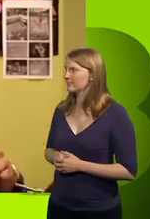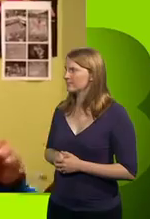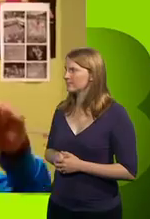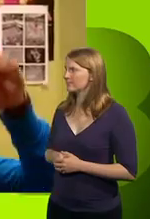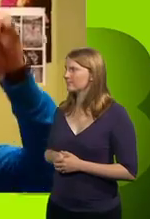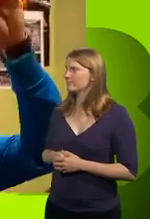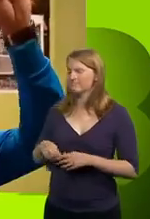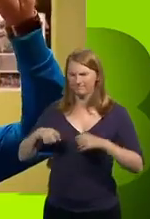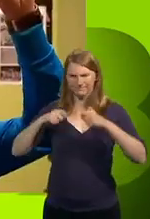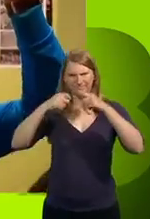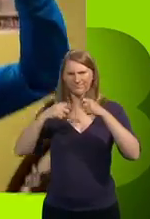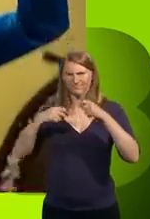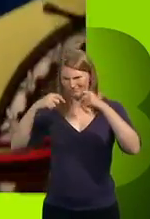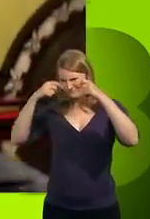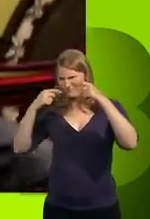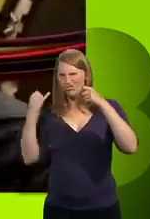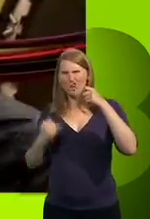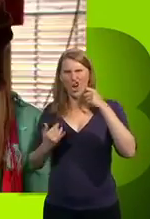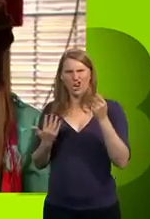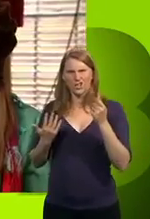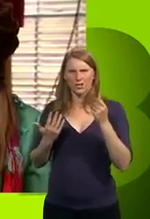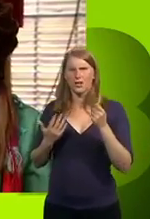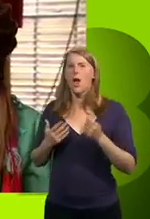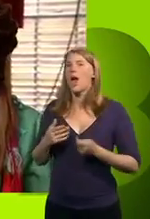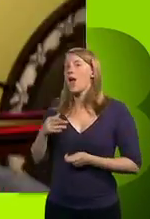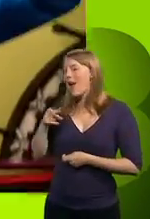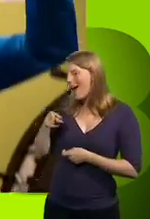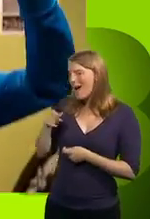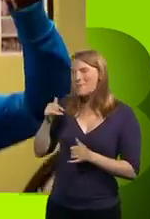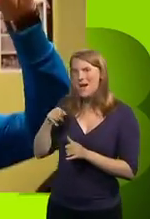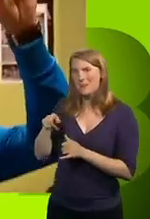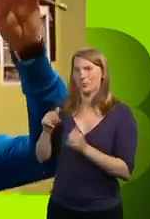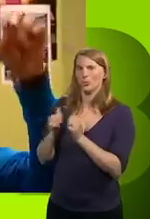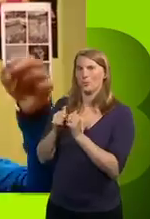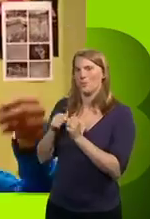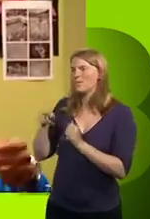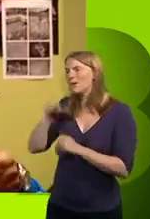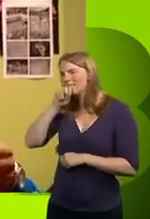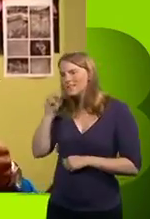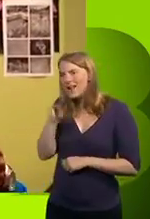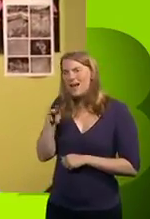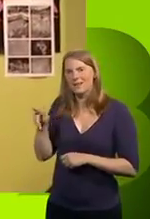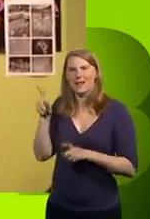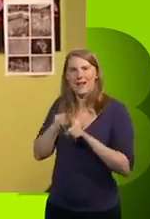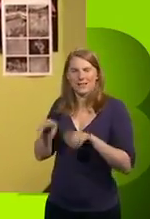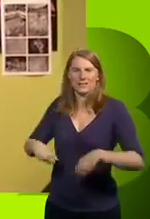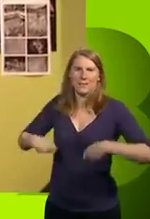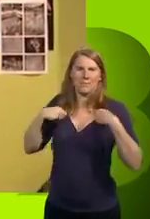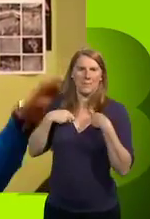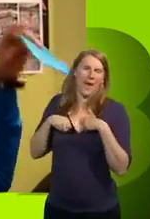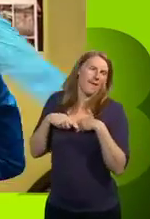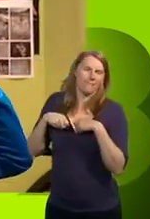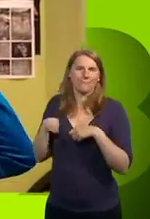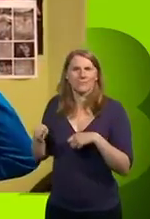I think my booty's gone a bit wrong. Maybe we could use it as a sleeping bag for snakes. It's better than my first